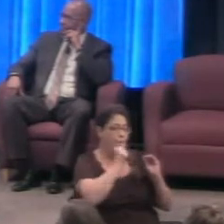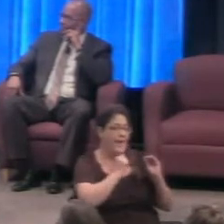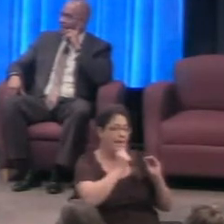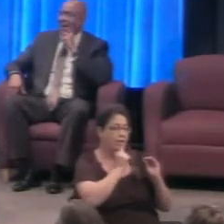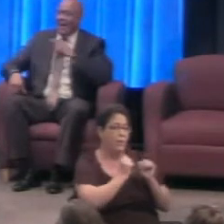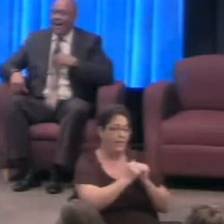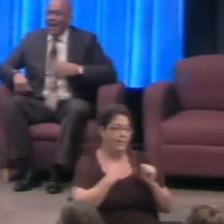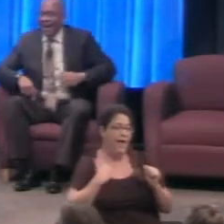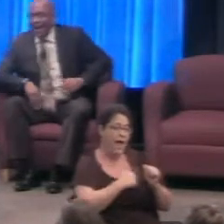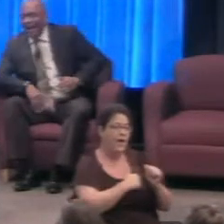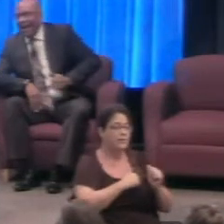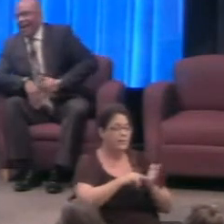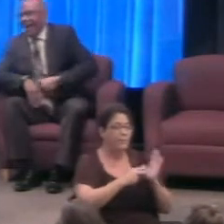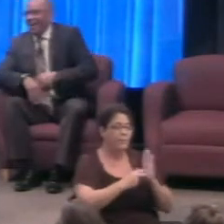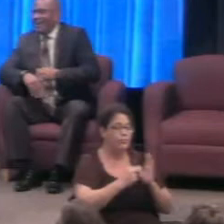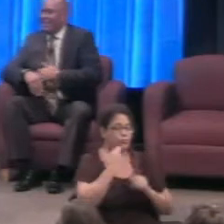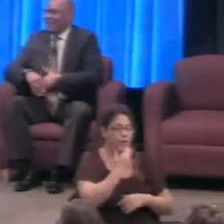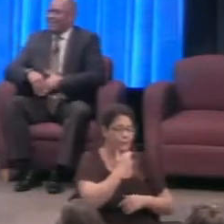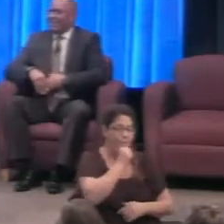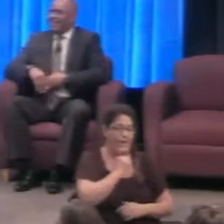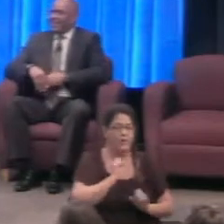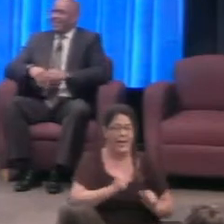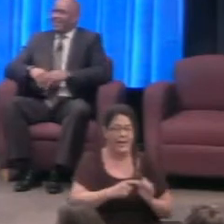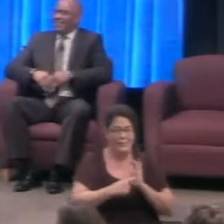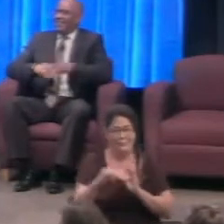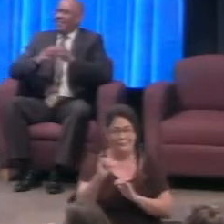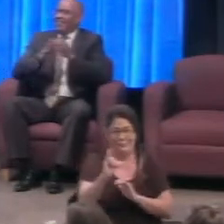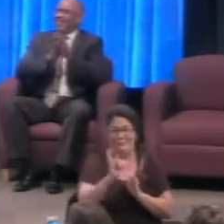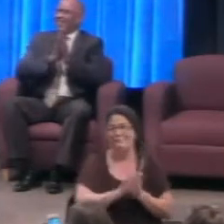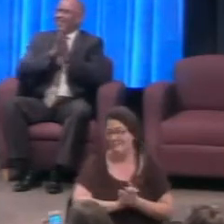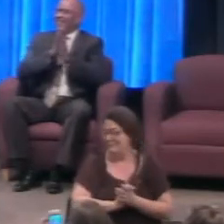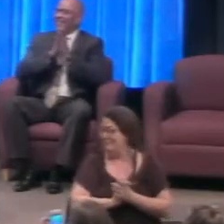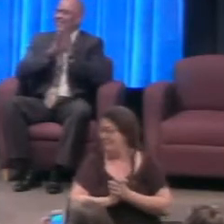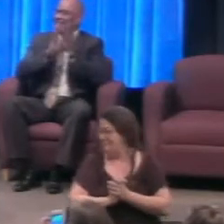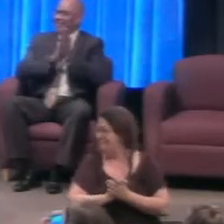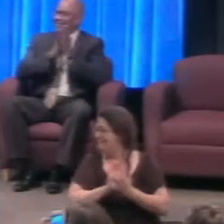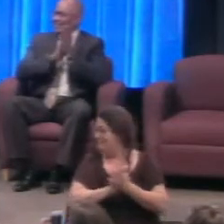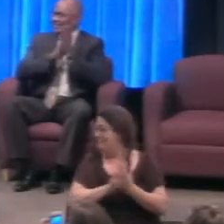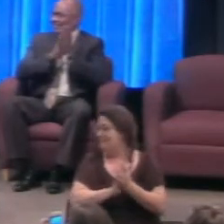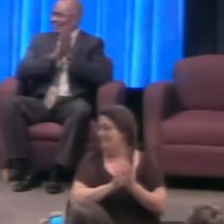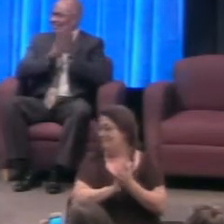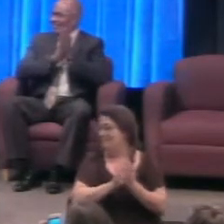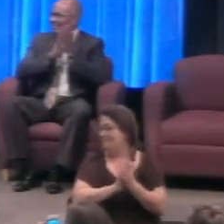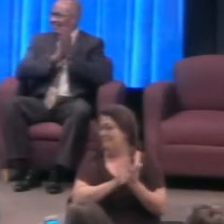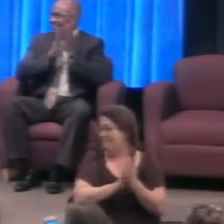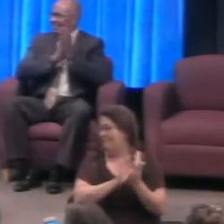acquisition timelines. So hopefully that helps you out in your future. Thank you.